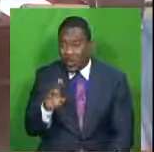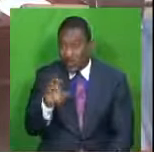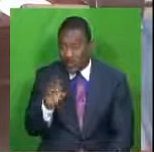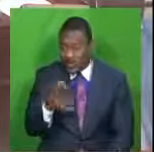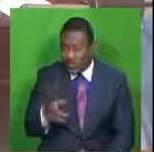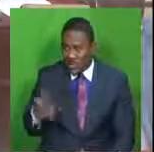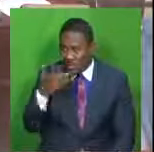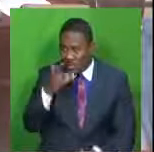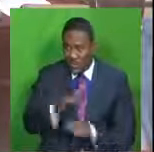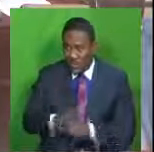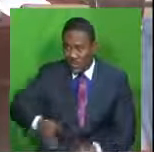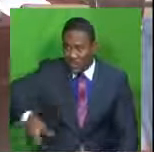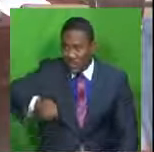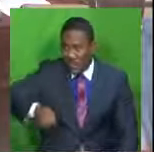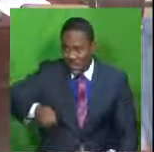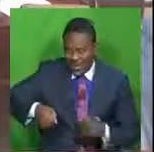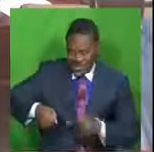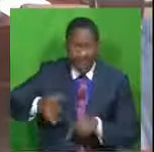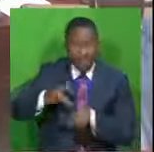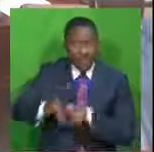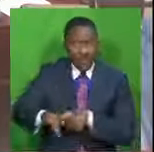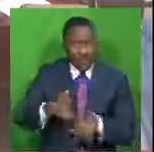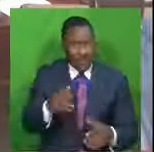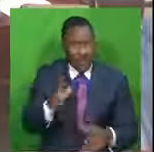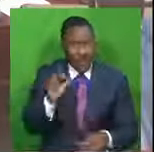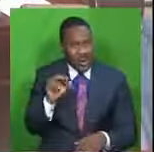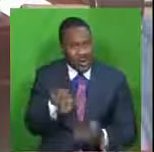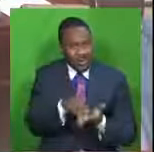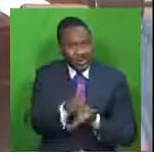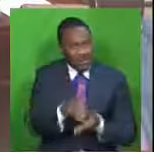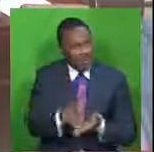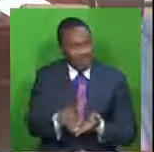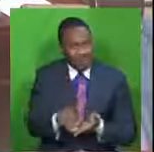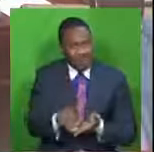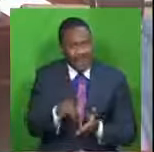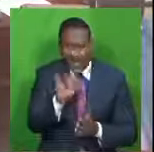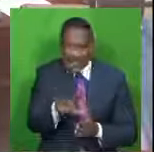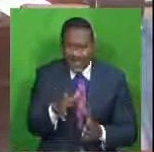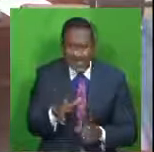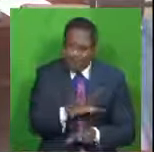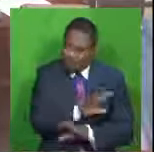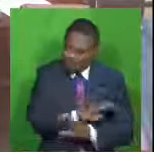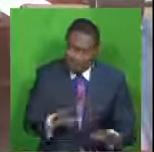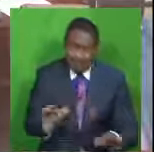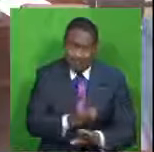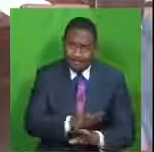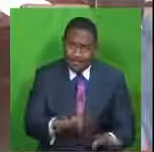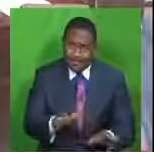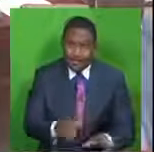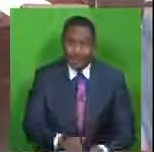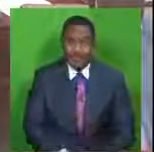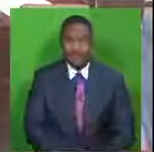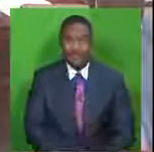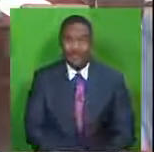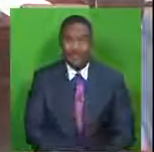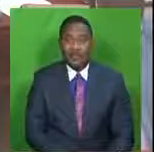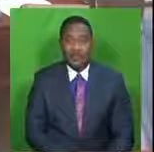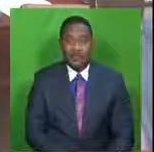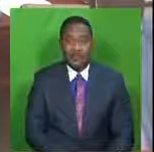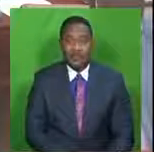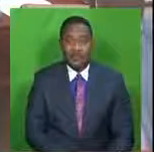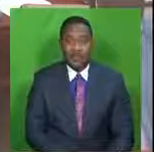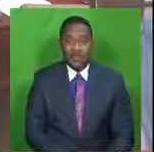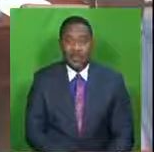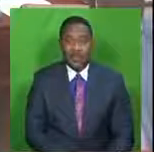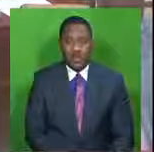promise that when they win and you get to Accra, you pay them bonuses. Not be helpful, Mr. Speaker. But Mr. Speaker, I'm coming back that